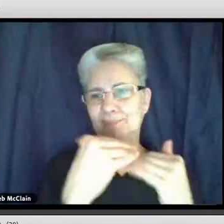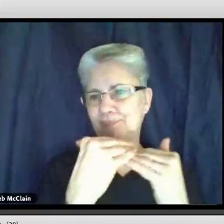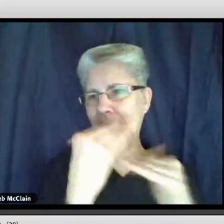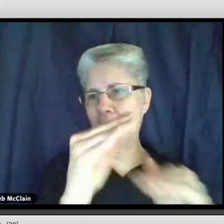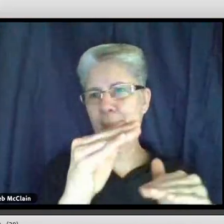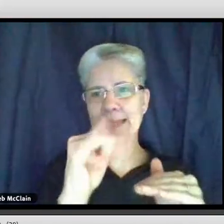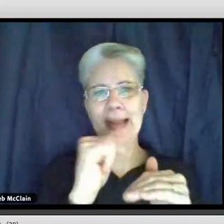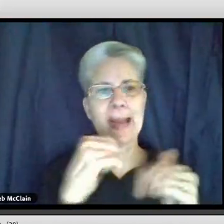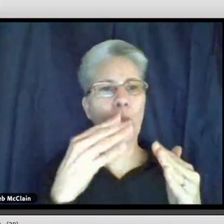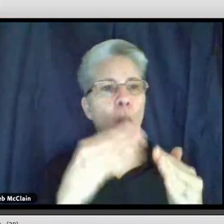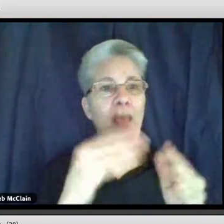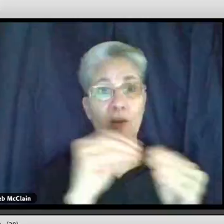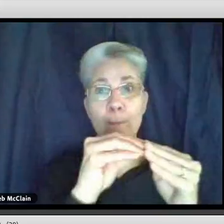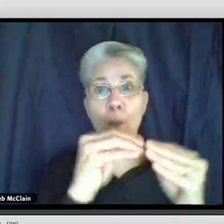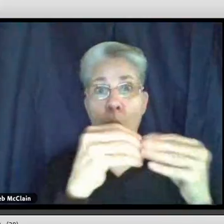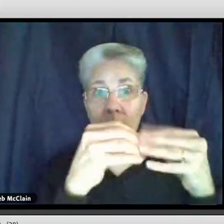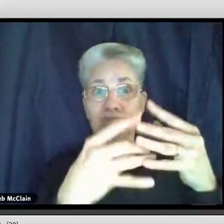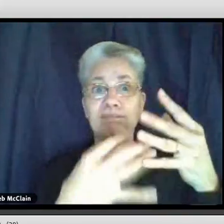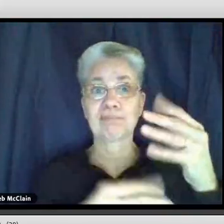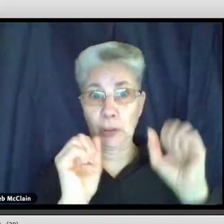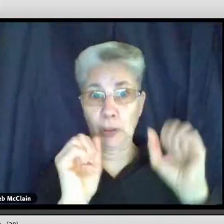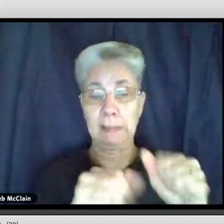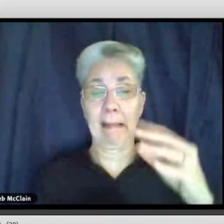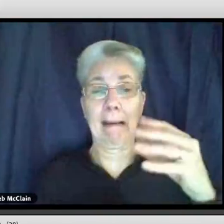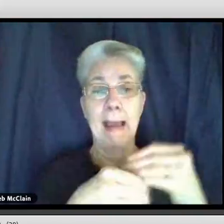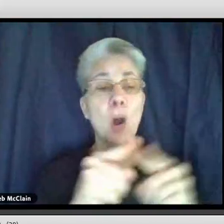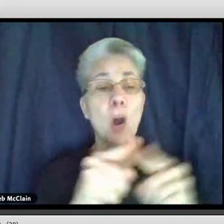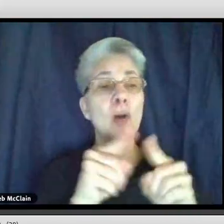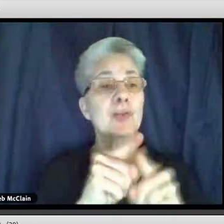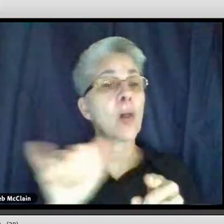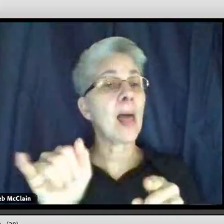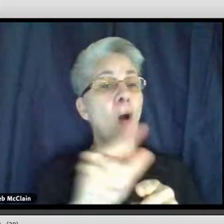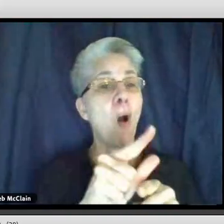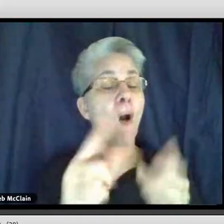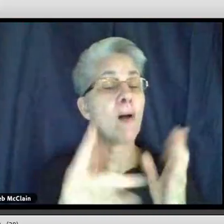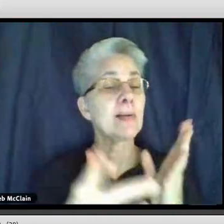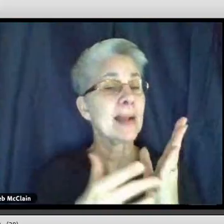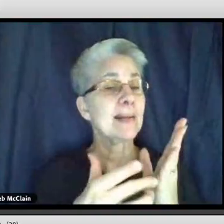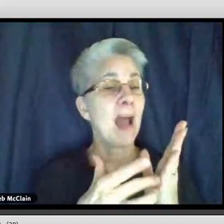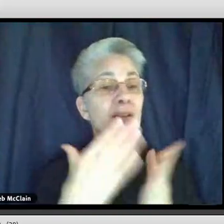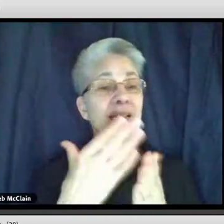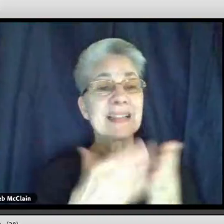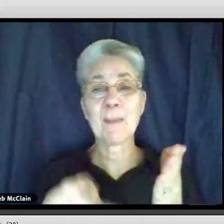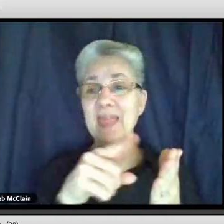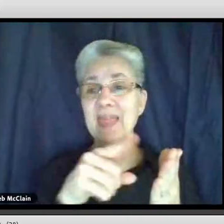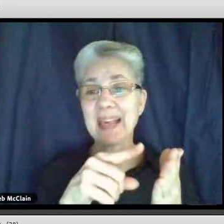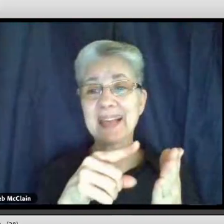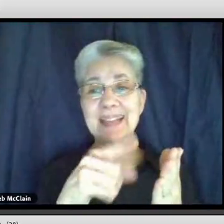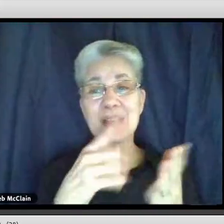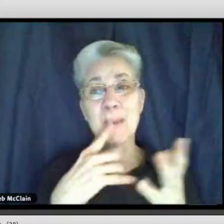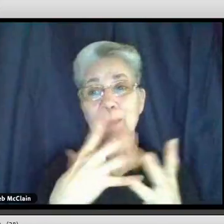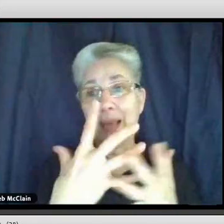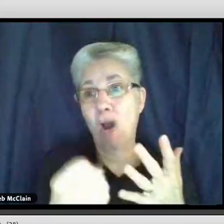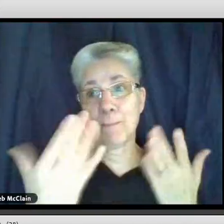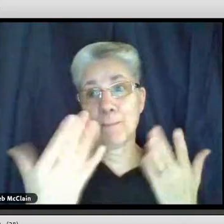any way, shape, or form, and that also, like all technologies, some of these may be